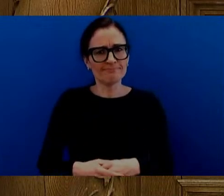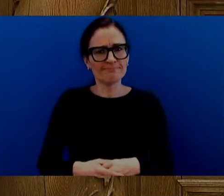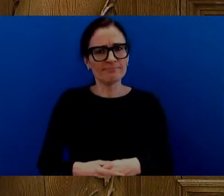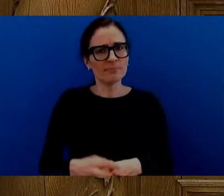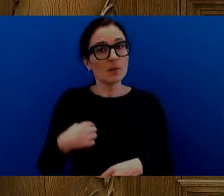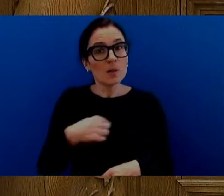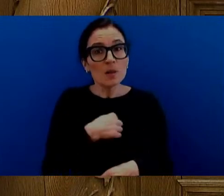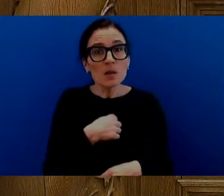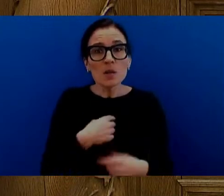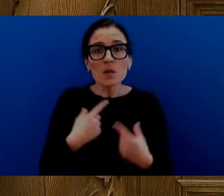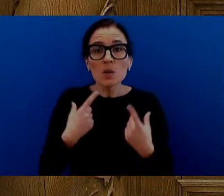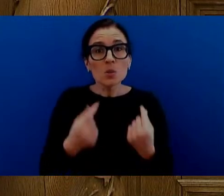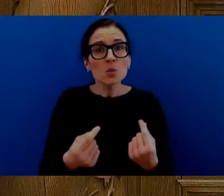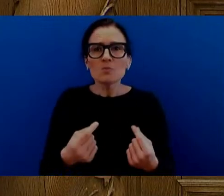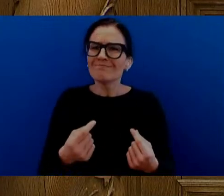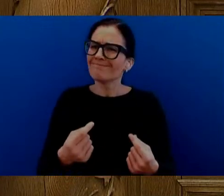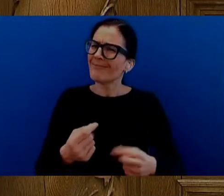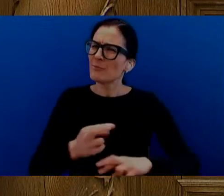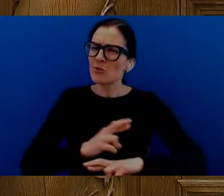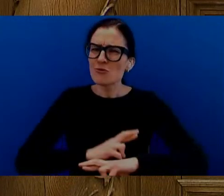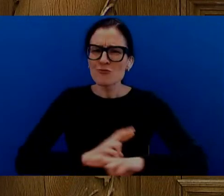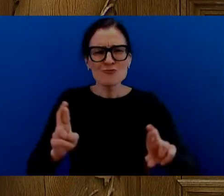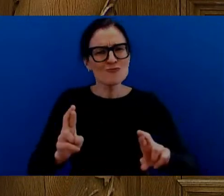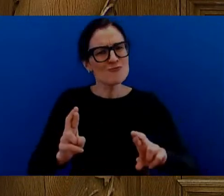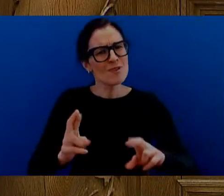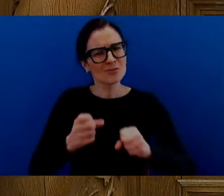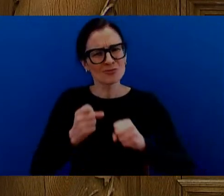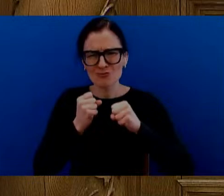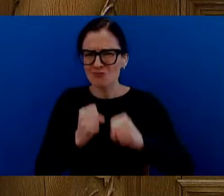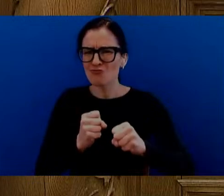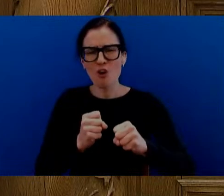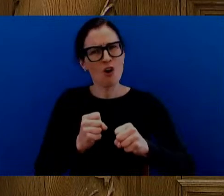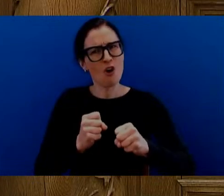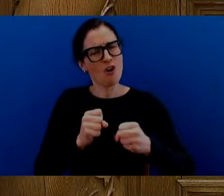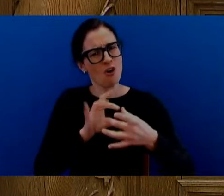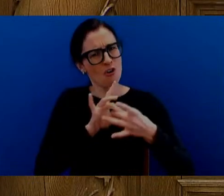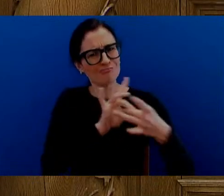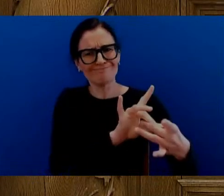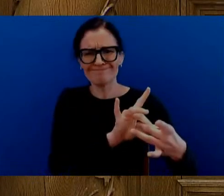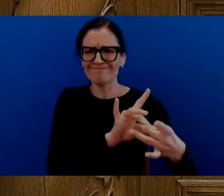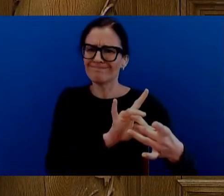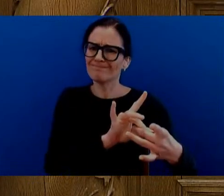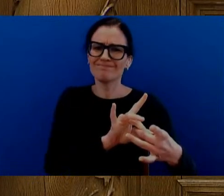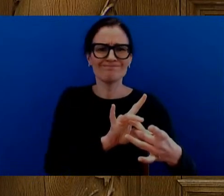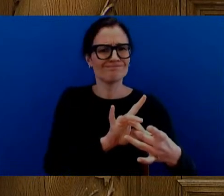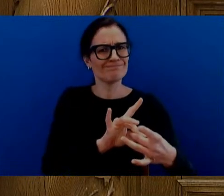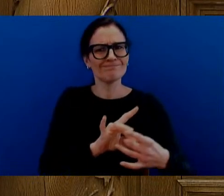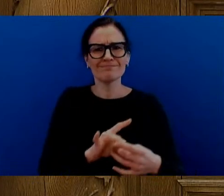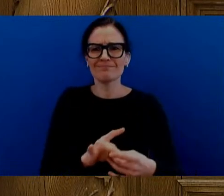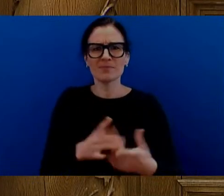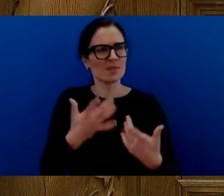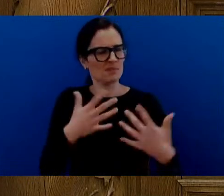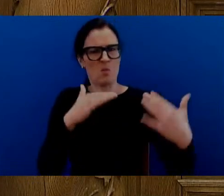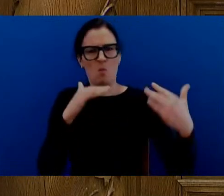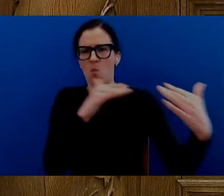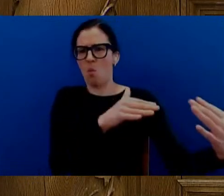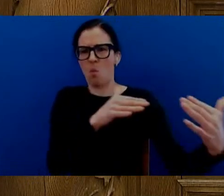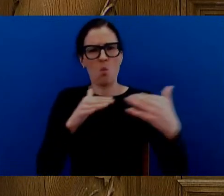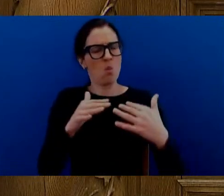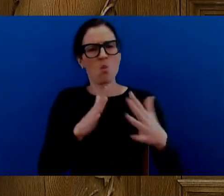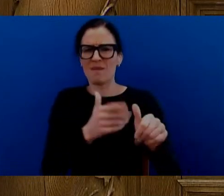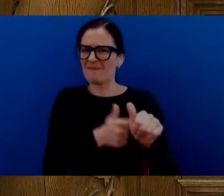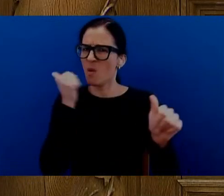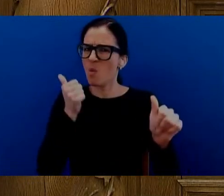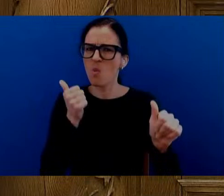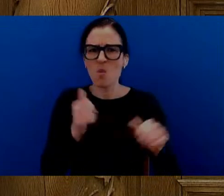war. British Columbia is thoughtfully and directly making the case against tariffs to our many friends in